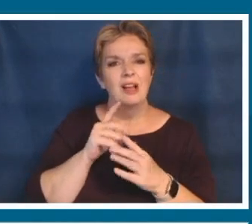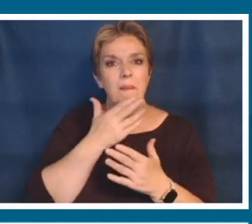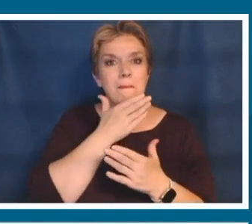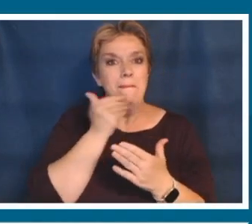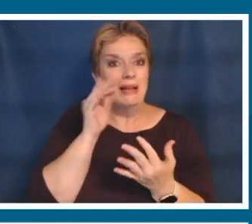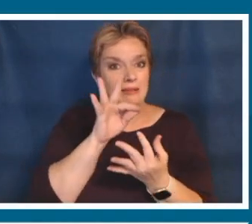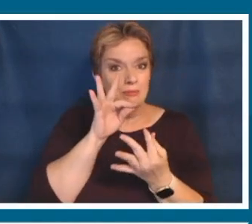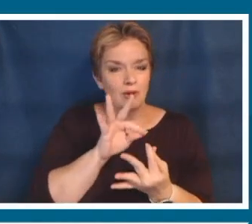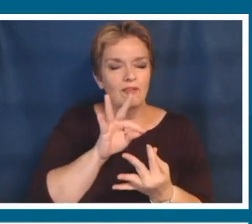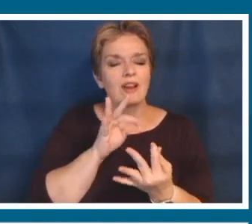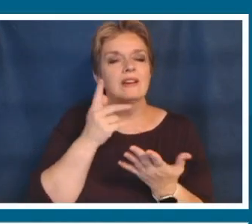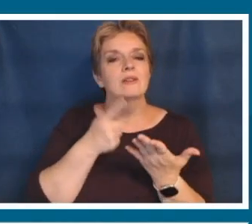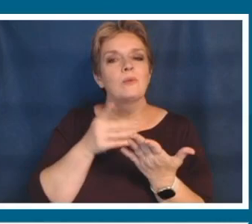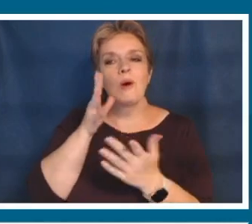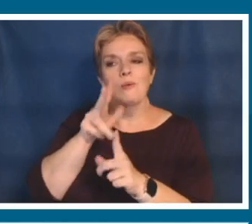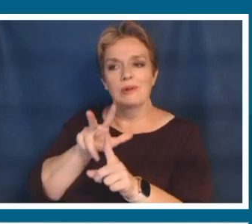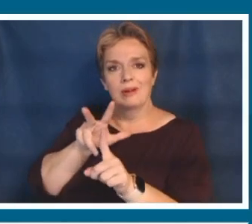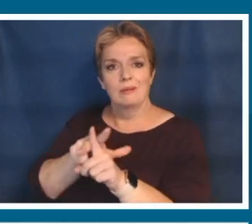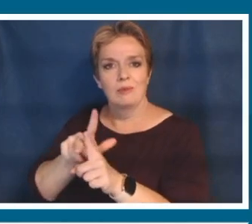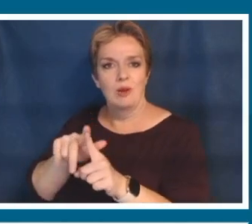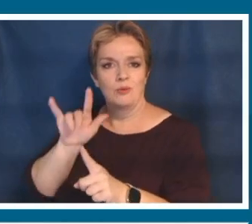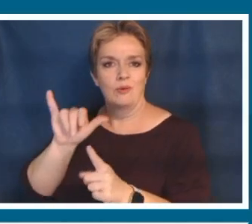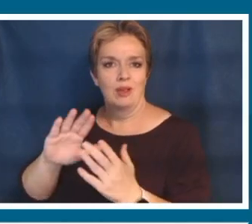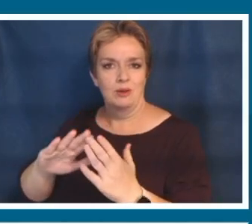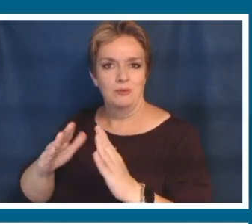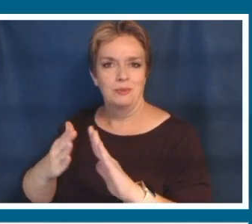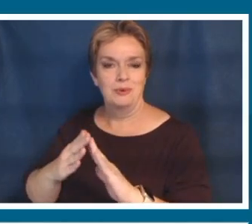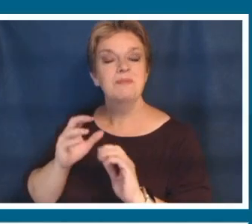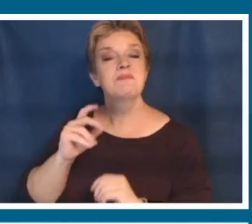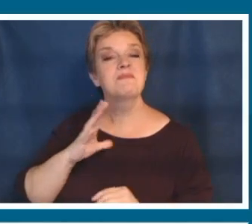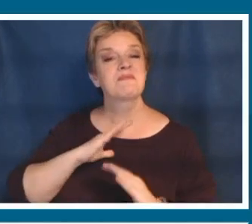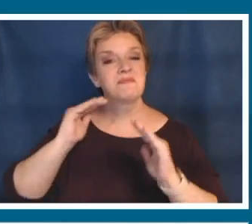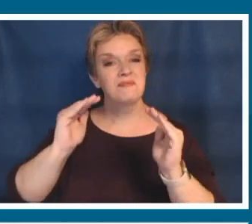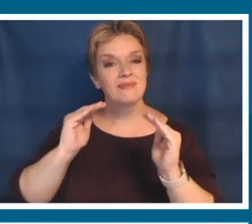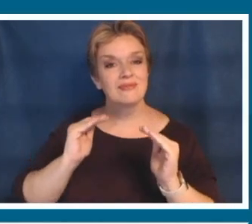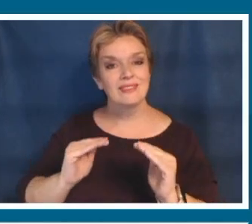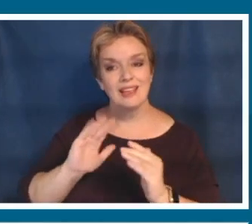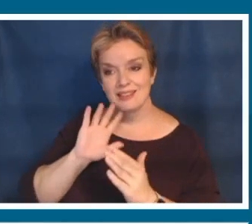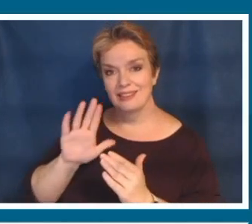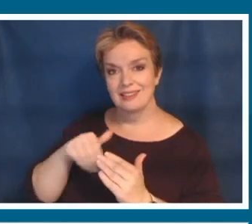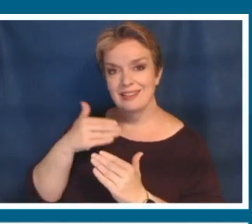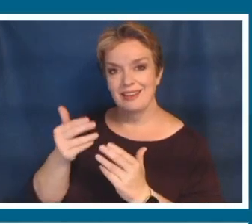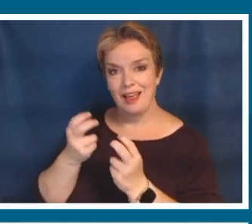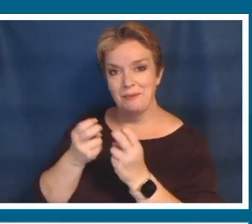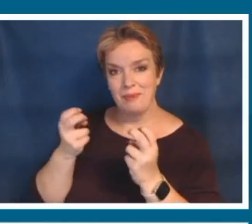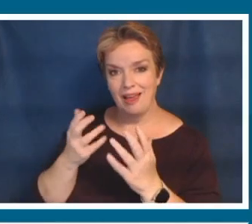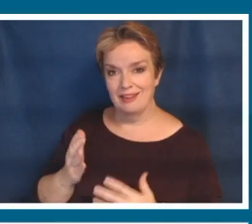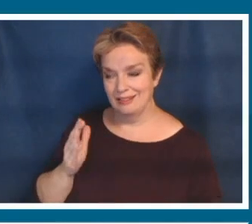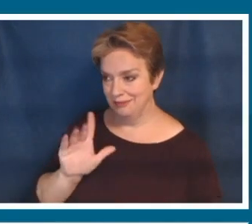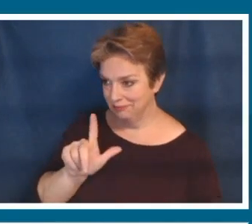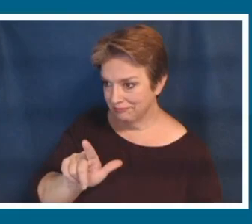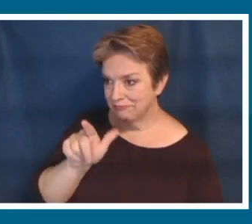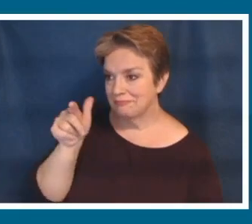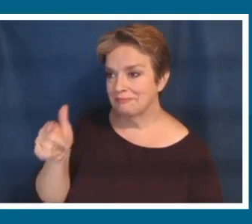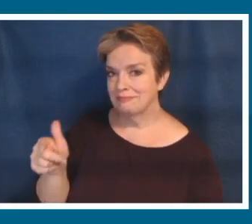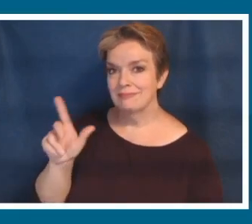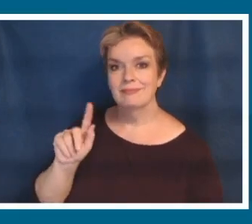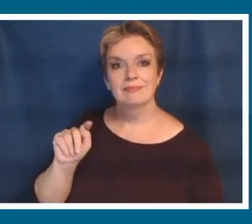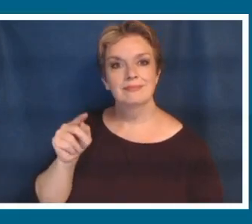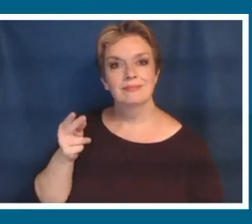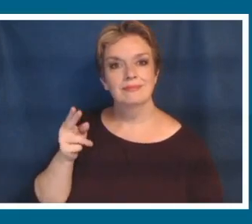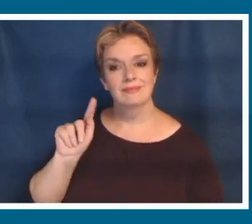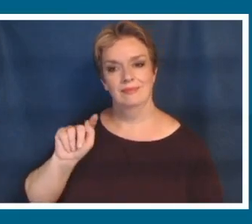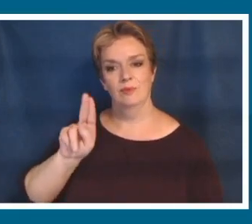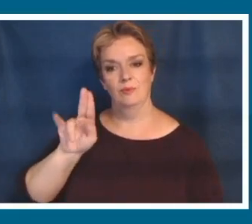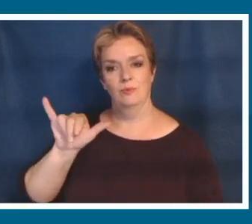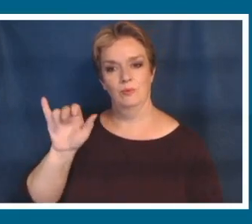right. So next, how about our next panelist? Jump right in, and Tuyen, you can share with